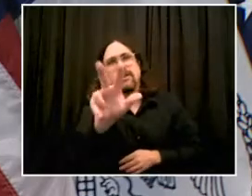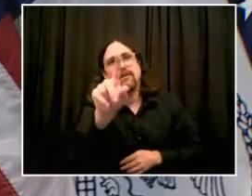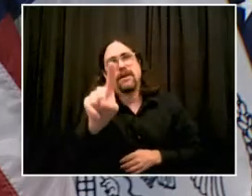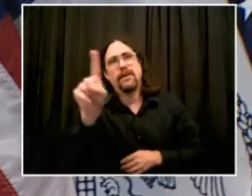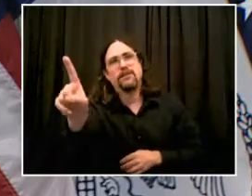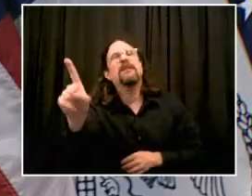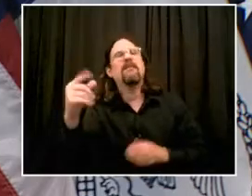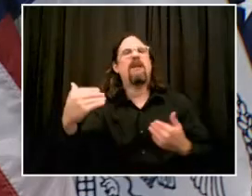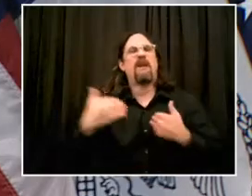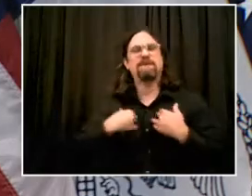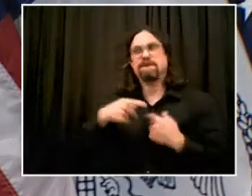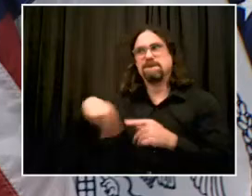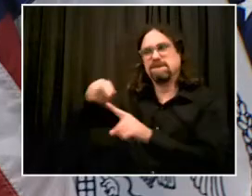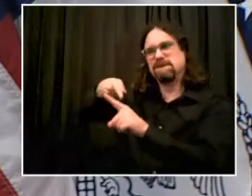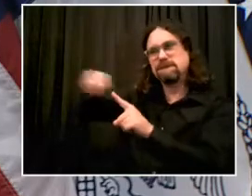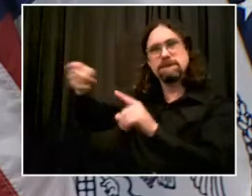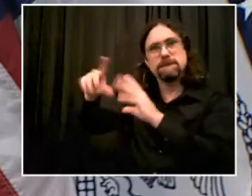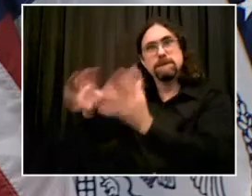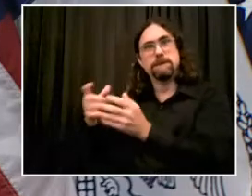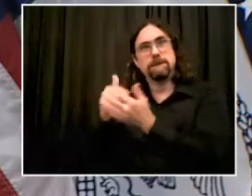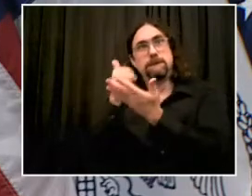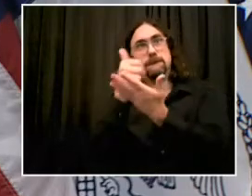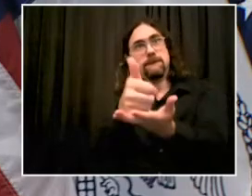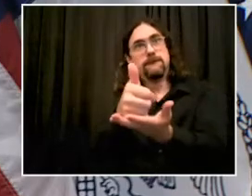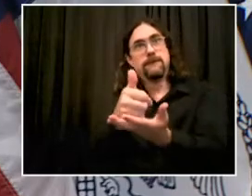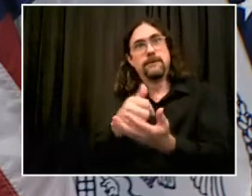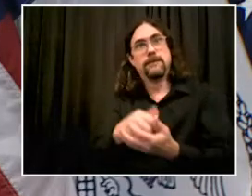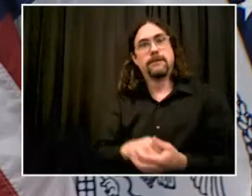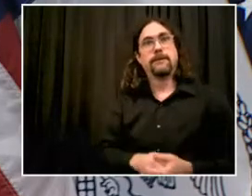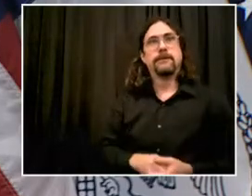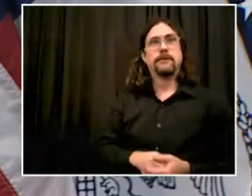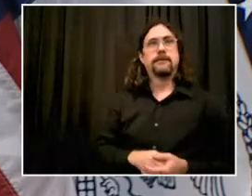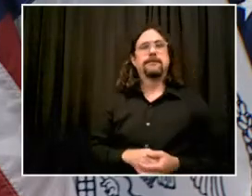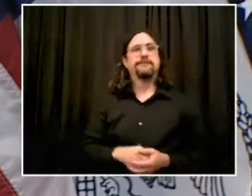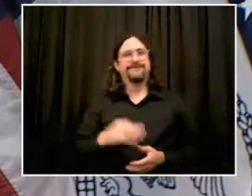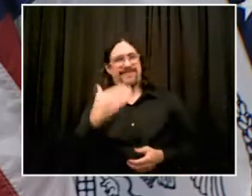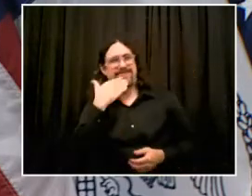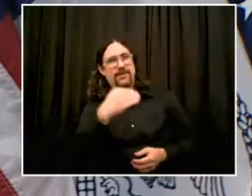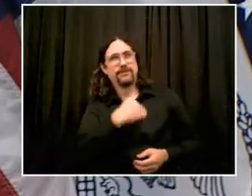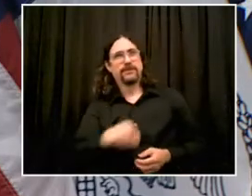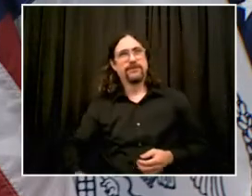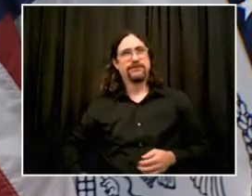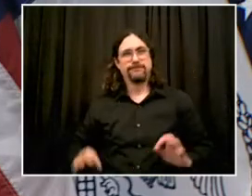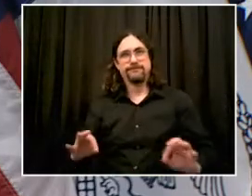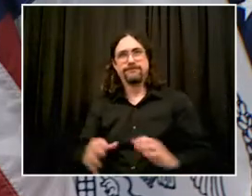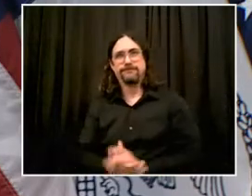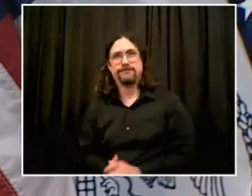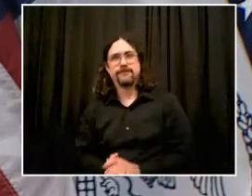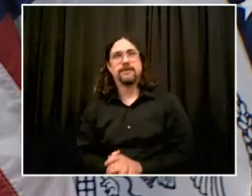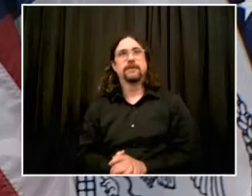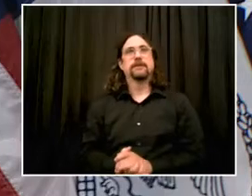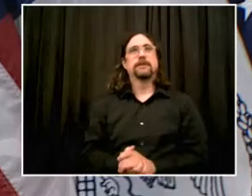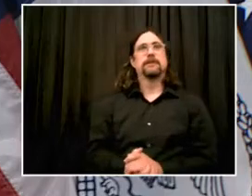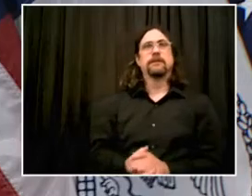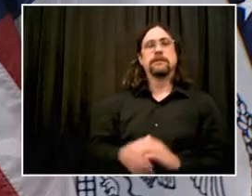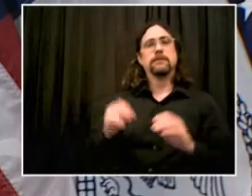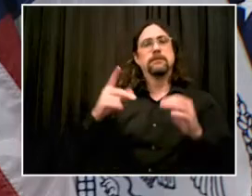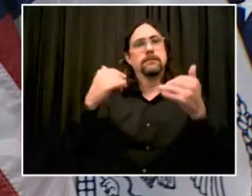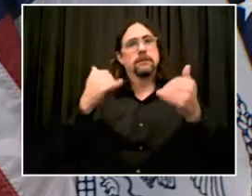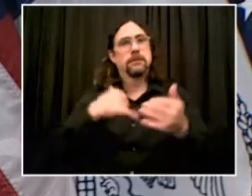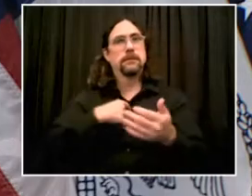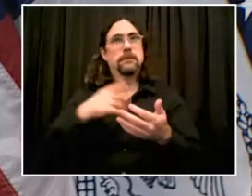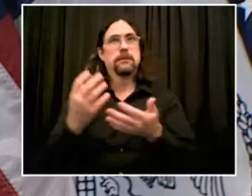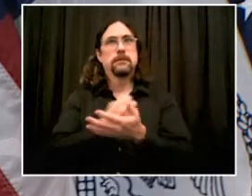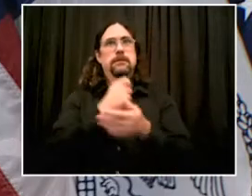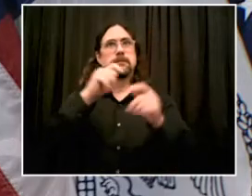back to this key question, how do we keep ourselves safe? We have come so far. Again, now 8 full